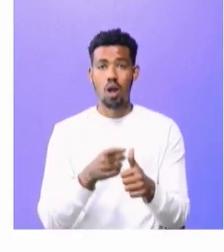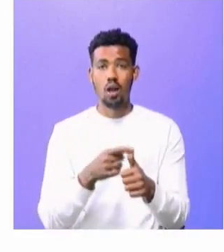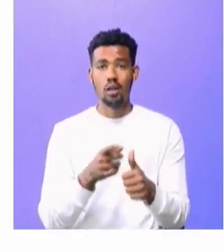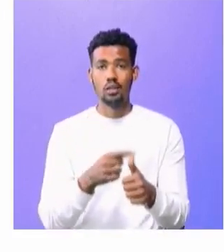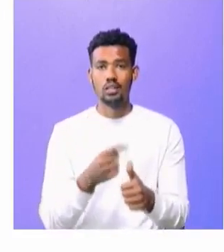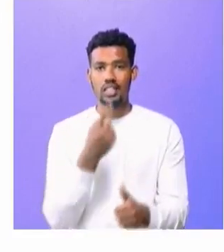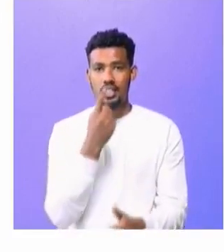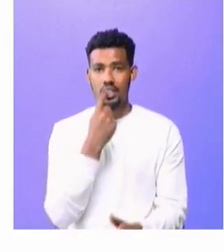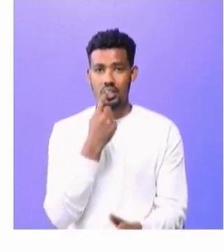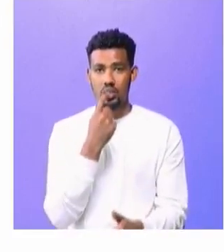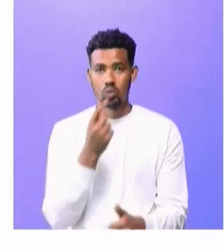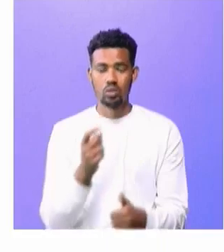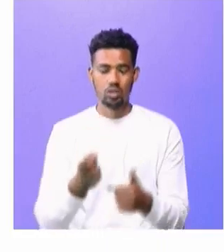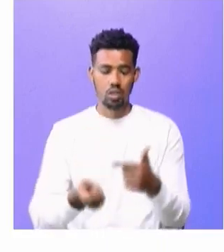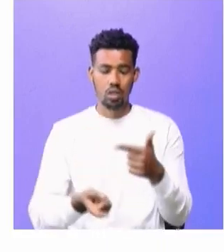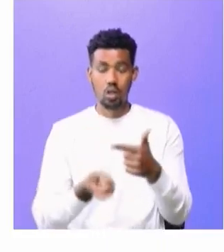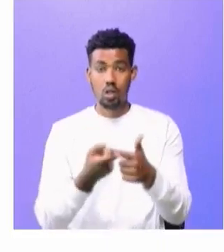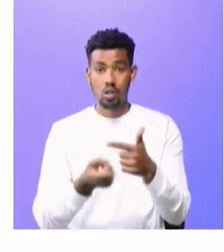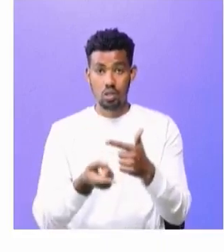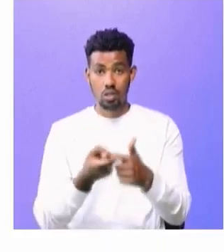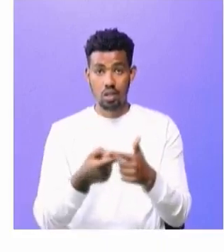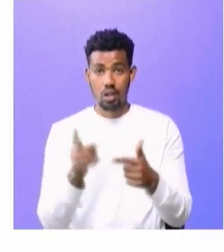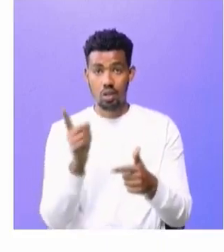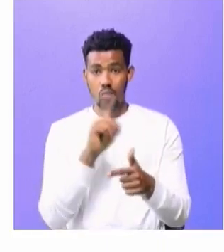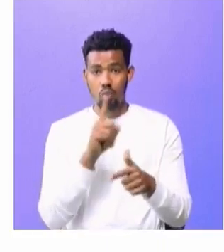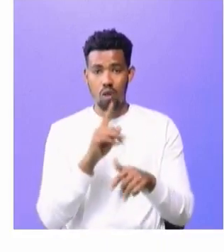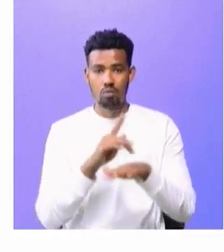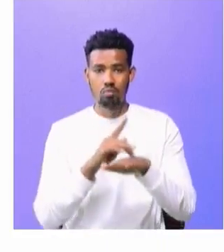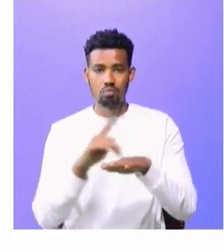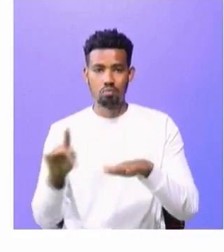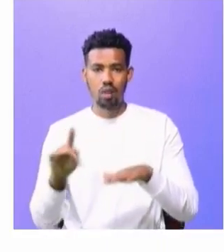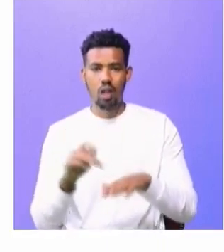blank. 2, 1,